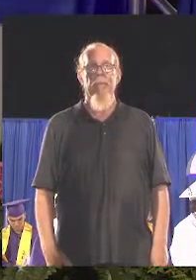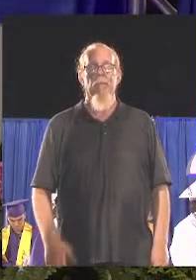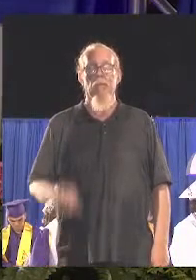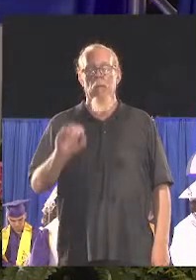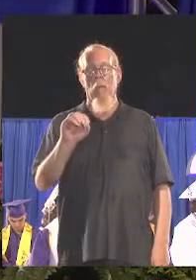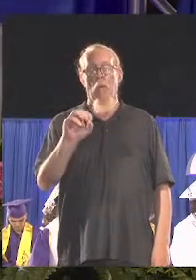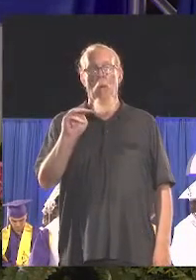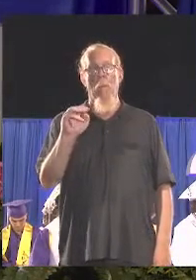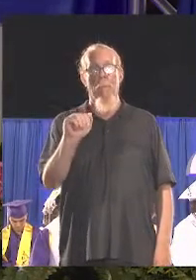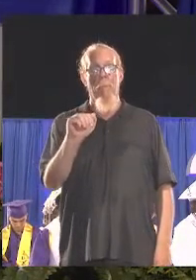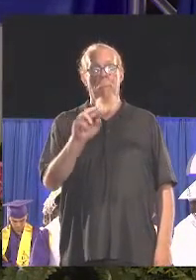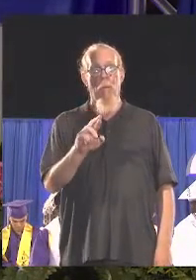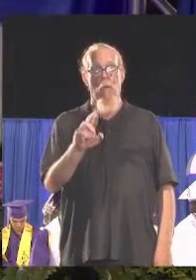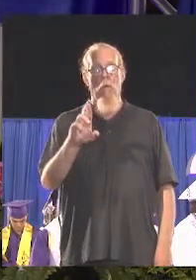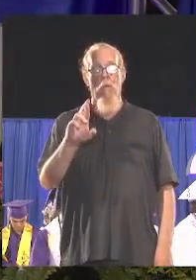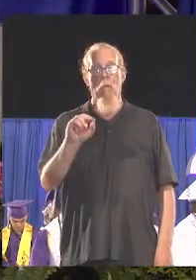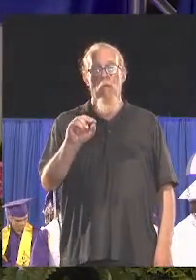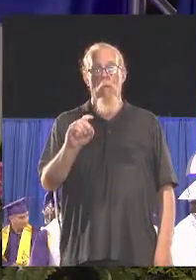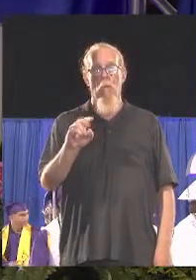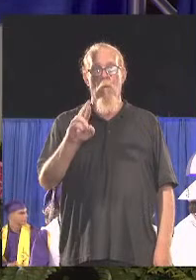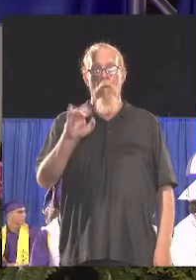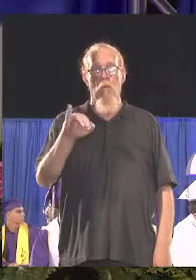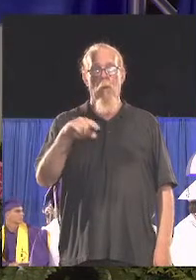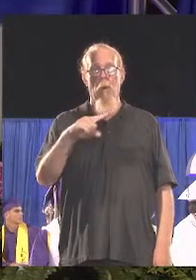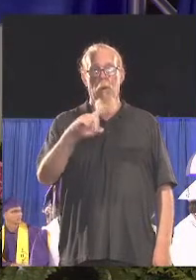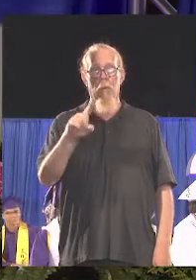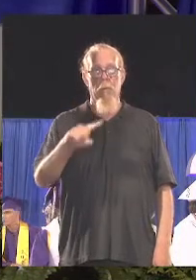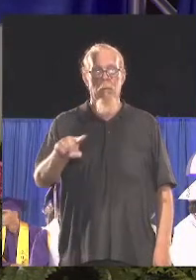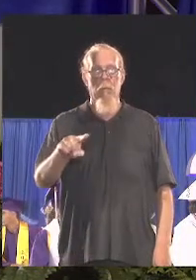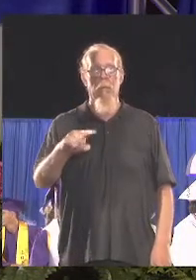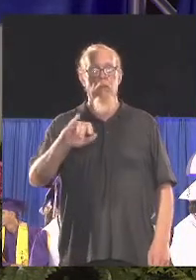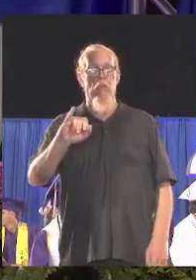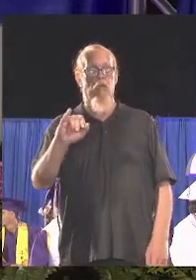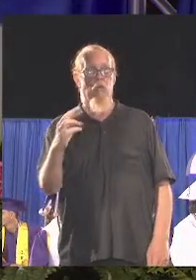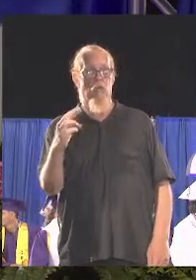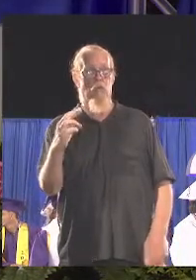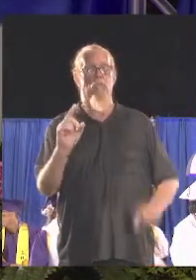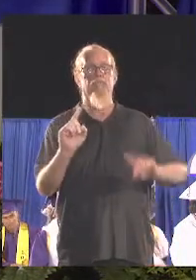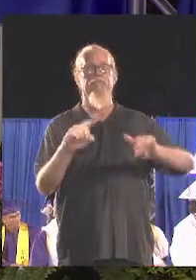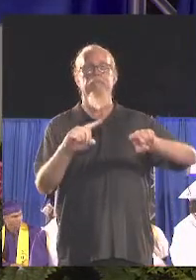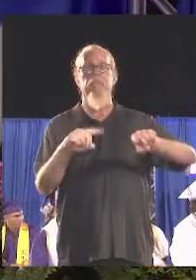Omar Rodriguez Jr., St. Phillips College.